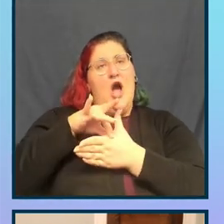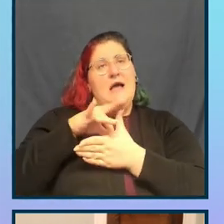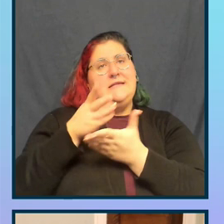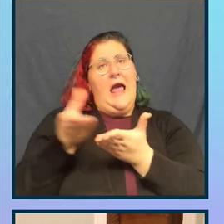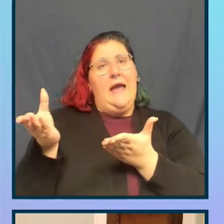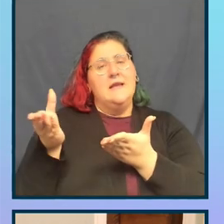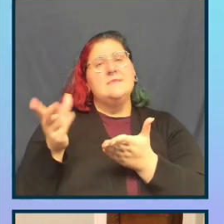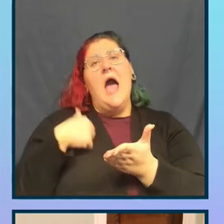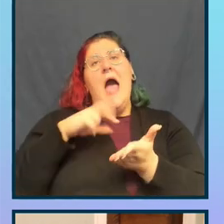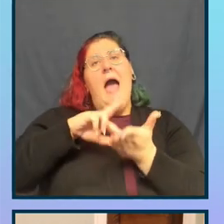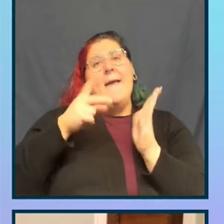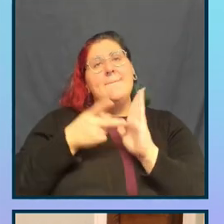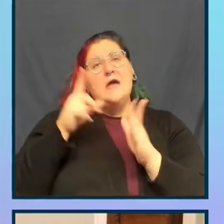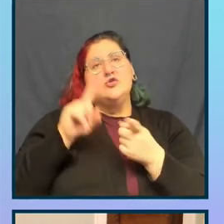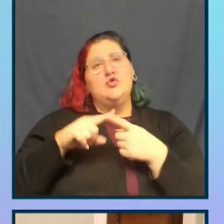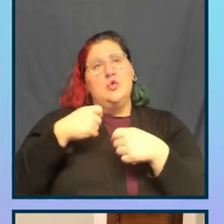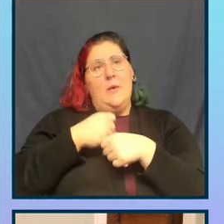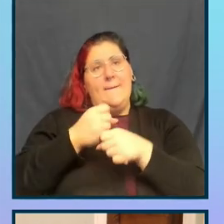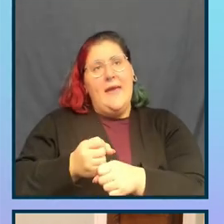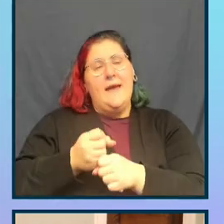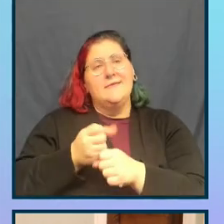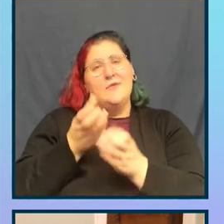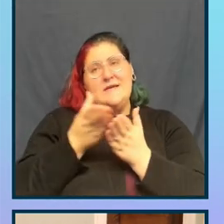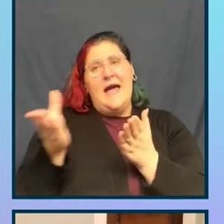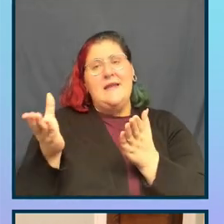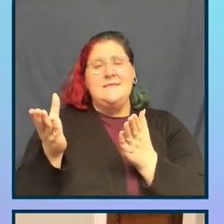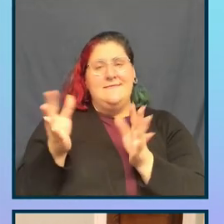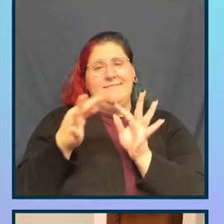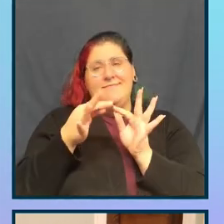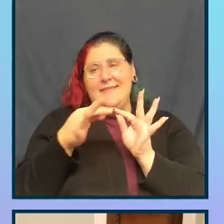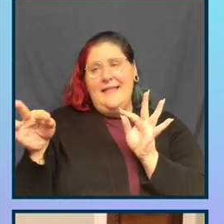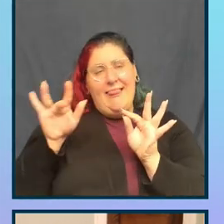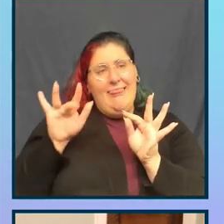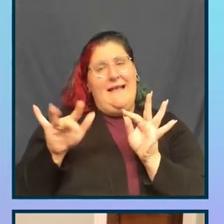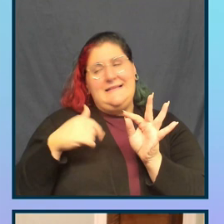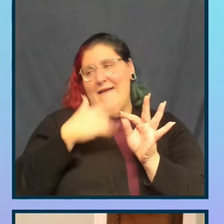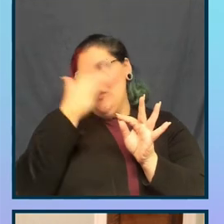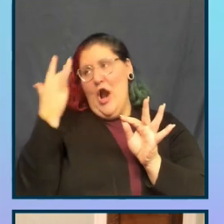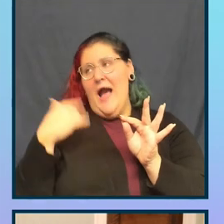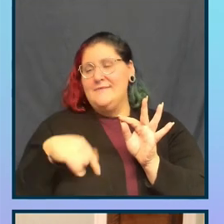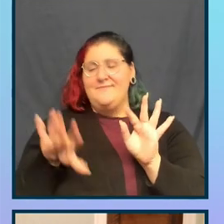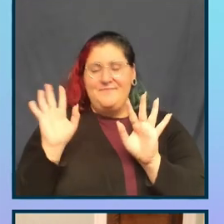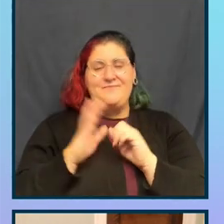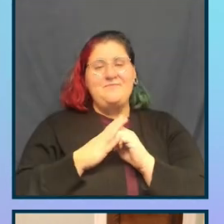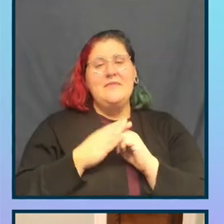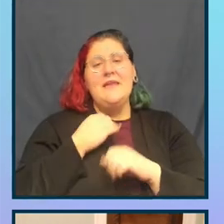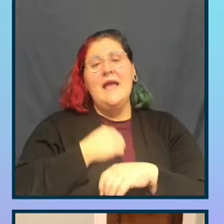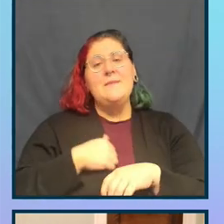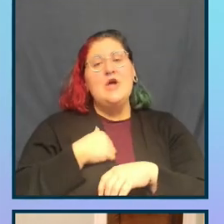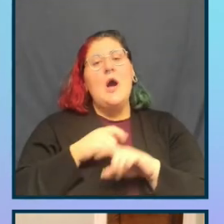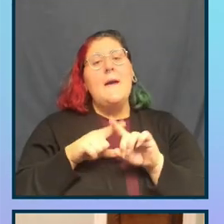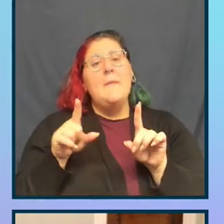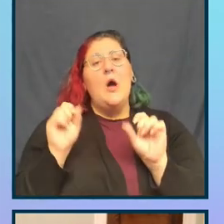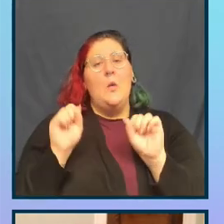I meant to make those content items also links, and I totally forgot, I apologize. But we could wrap the George